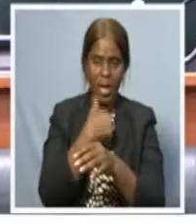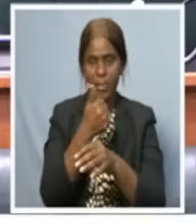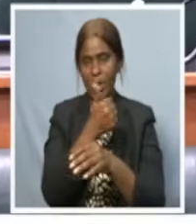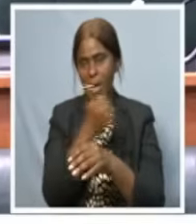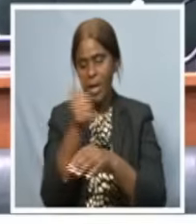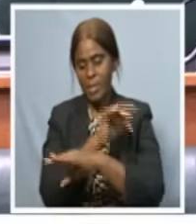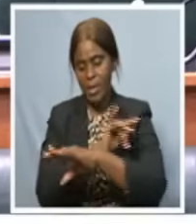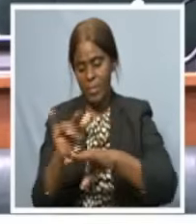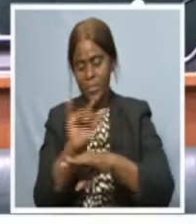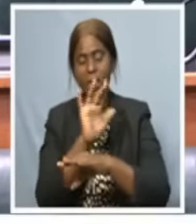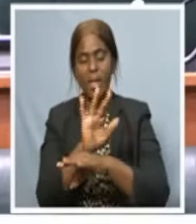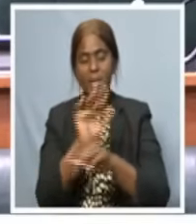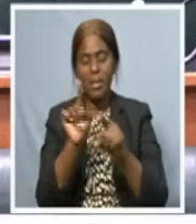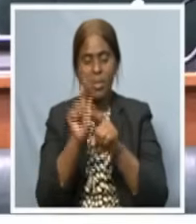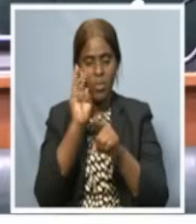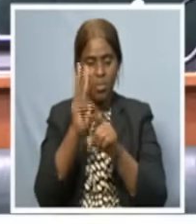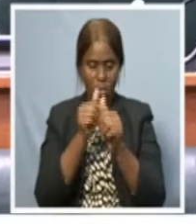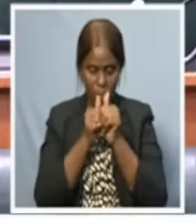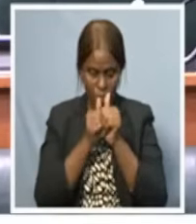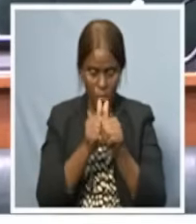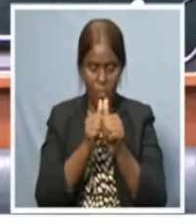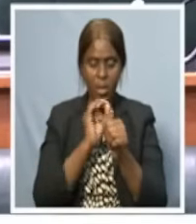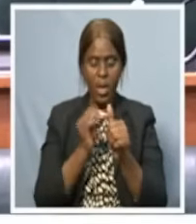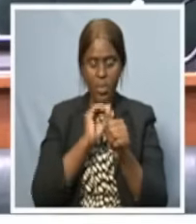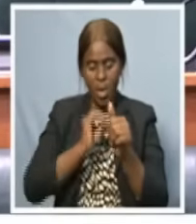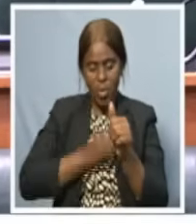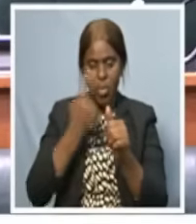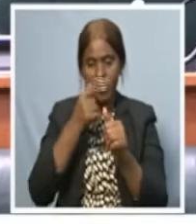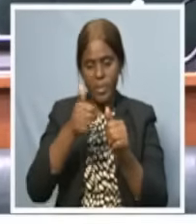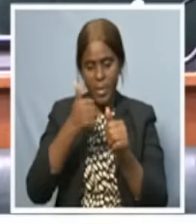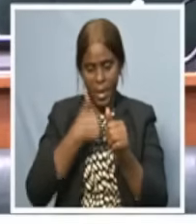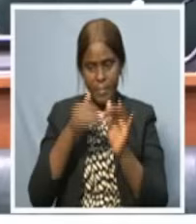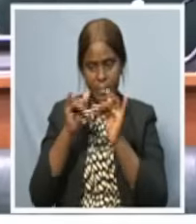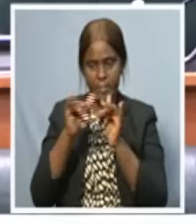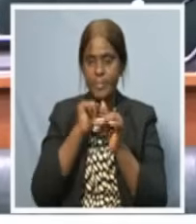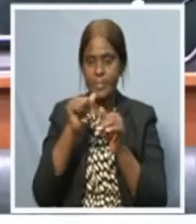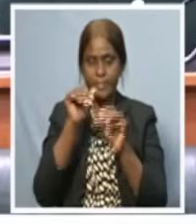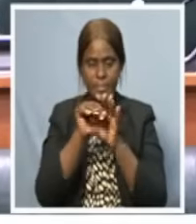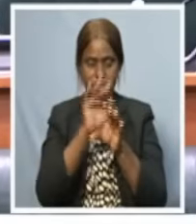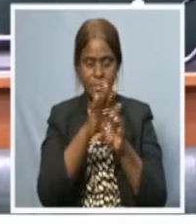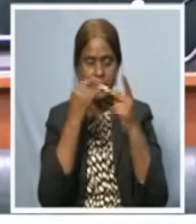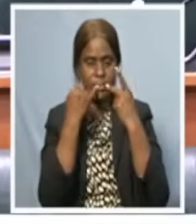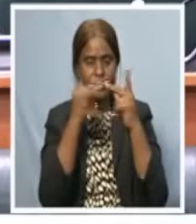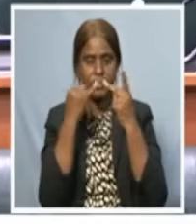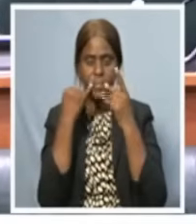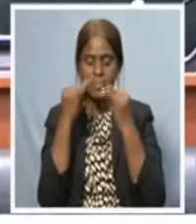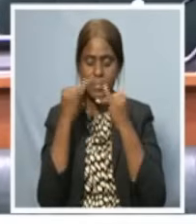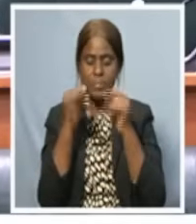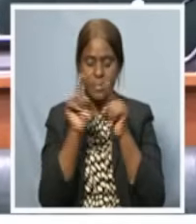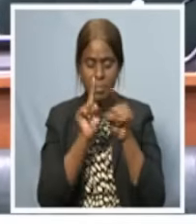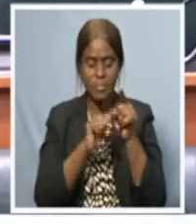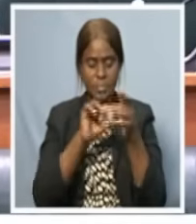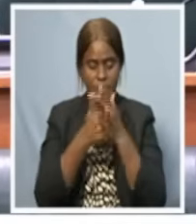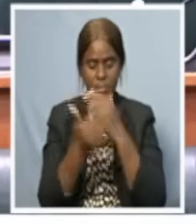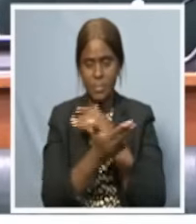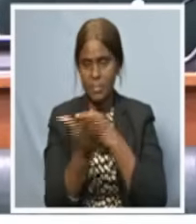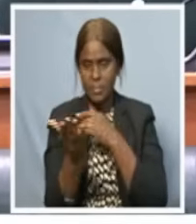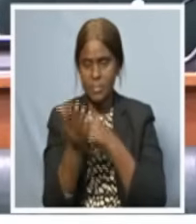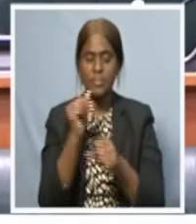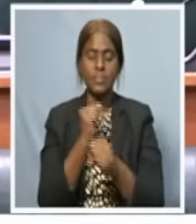vacancy. And will fall upon those who have remained on the database. That is how it